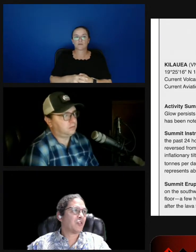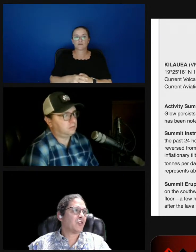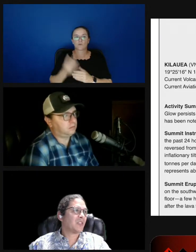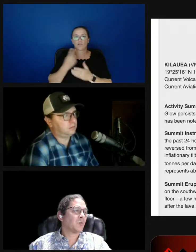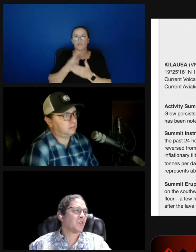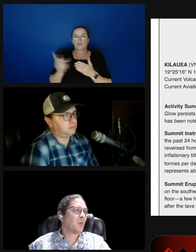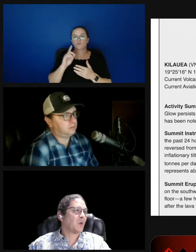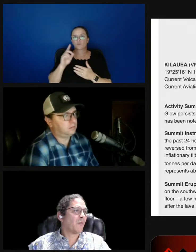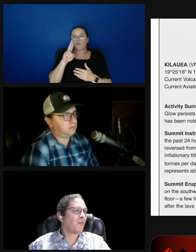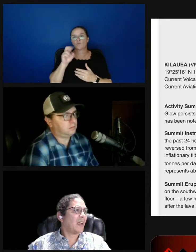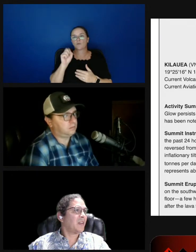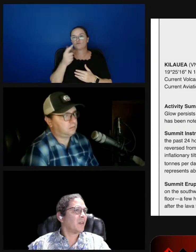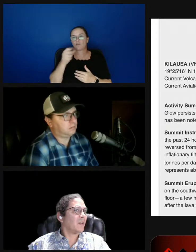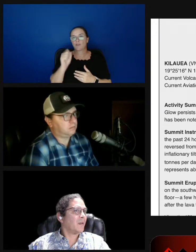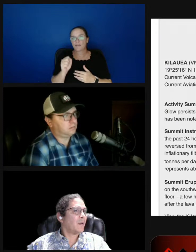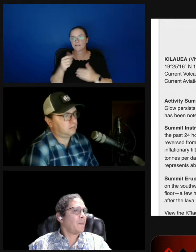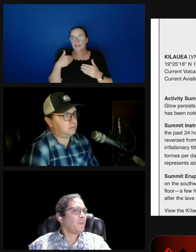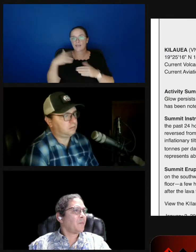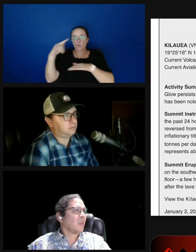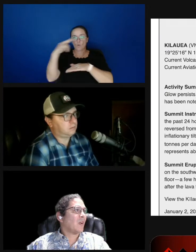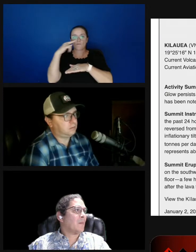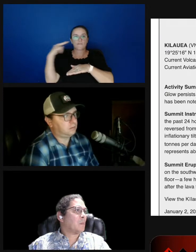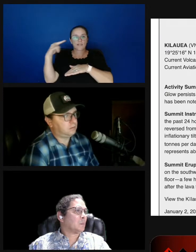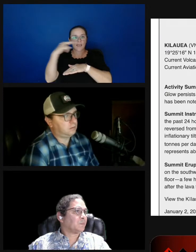the USGS was doing their overflight.